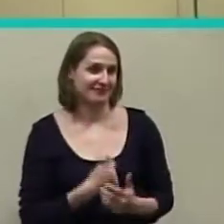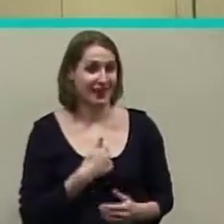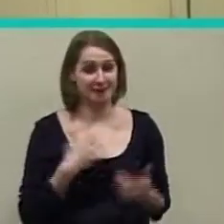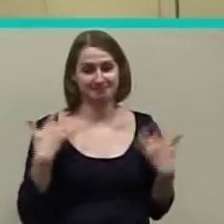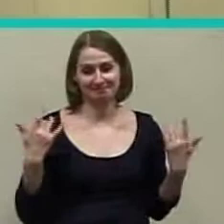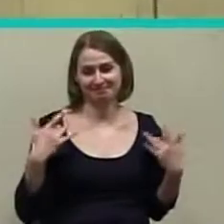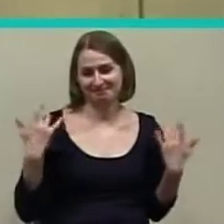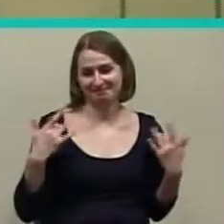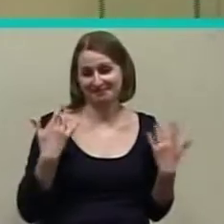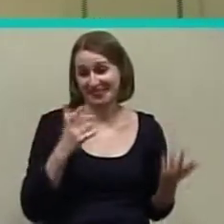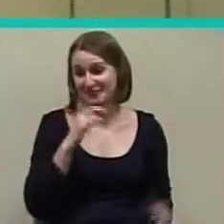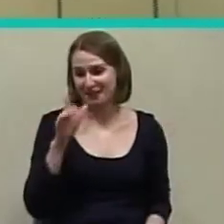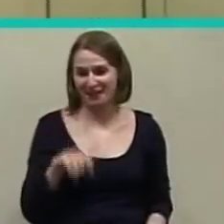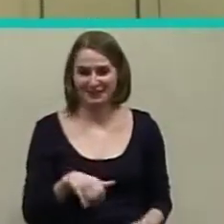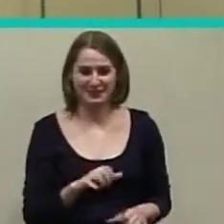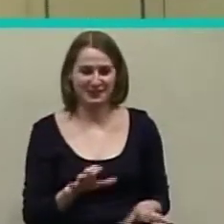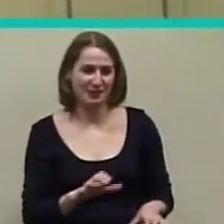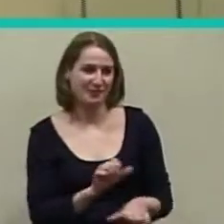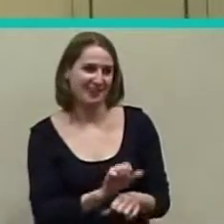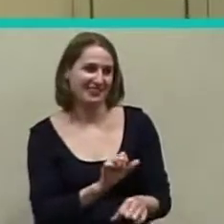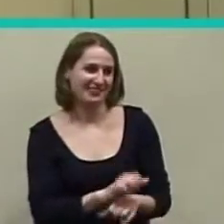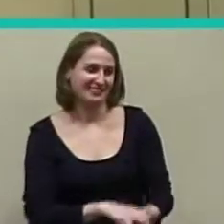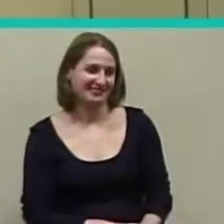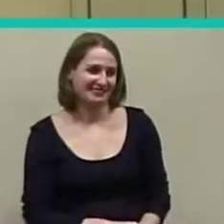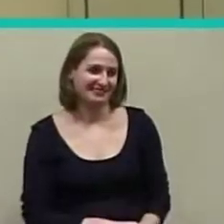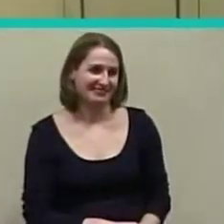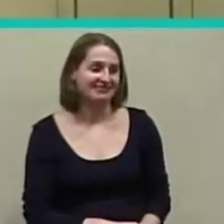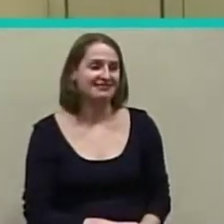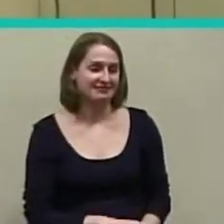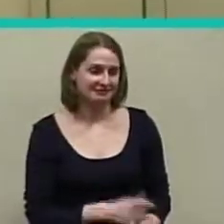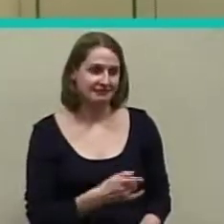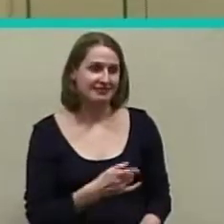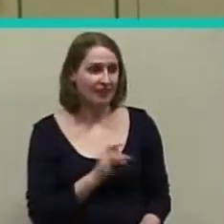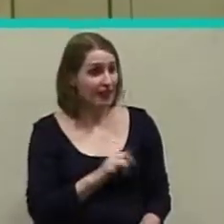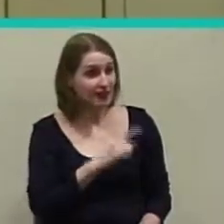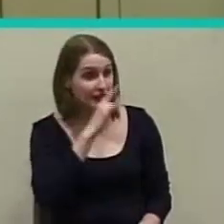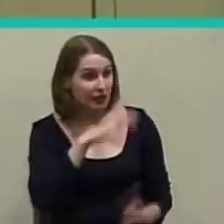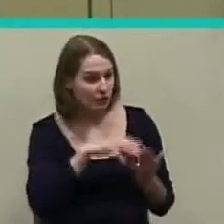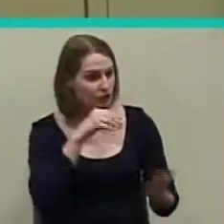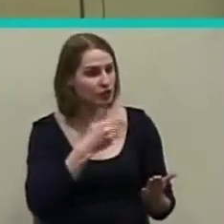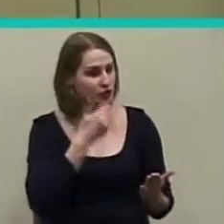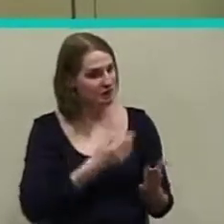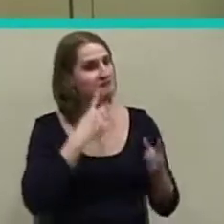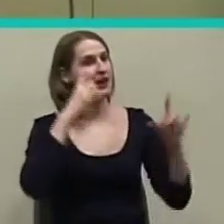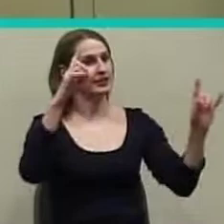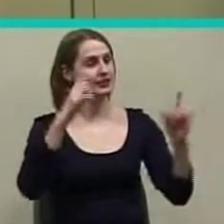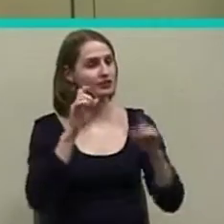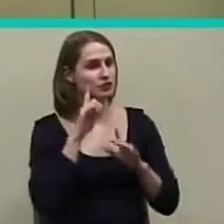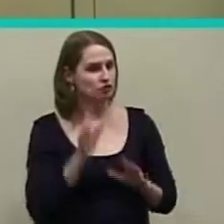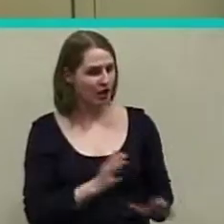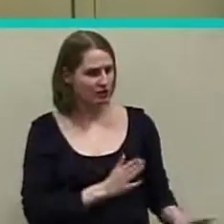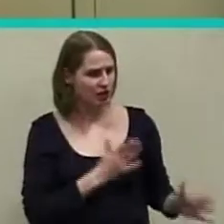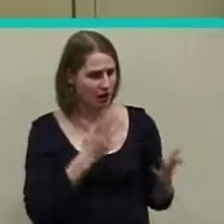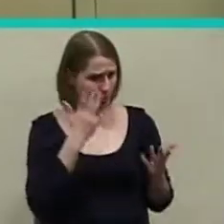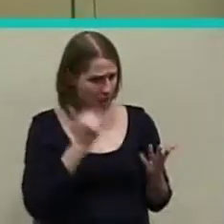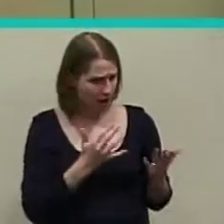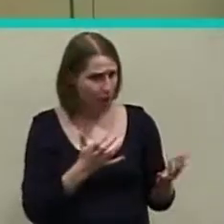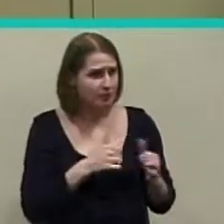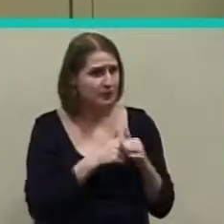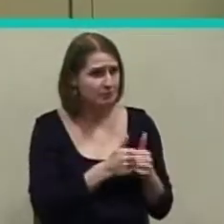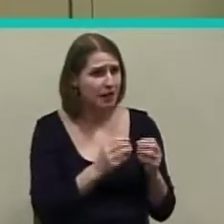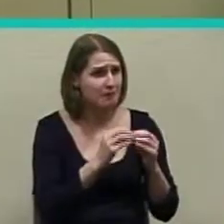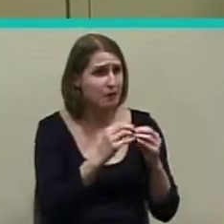out of having to do the work. This kid's learned this. This is a pretty effective strategy for this kid. Why would he want to comply